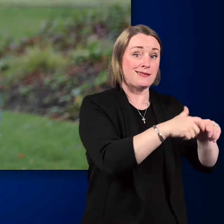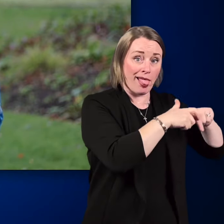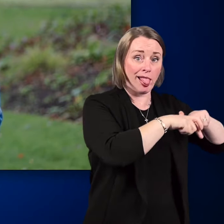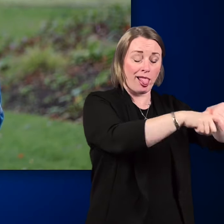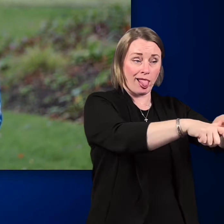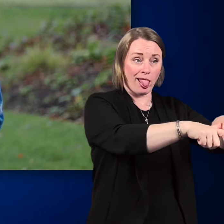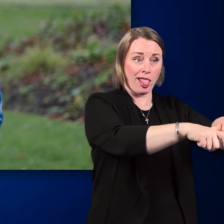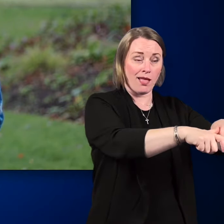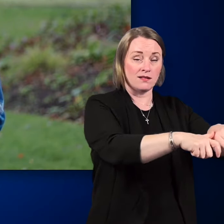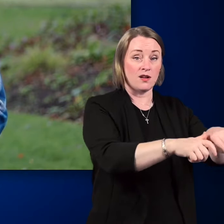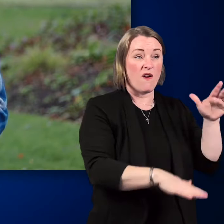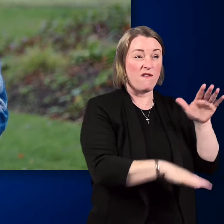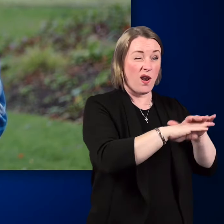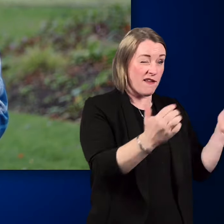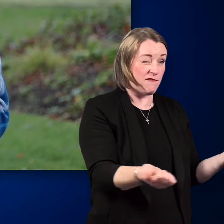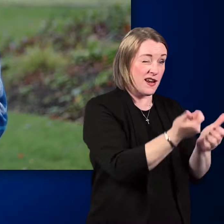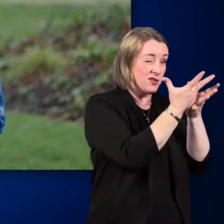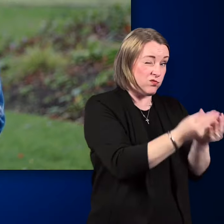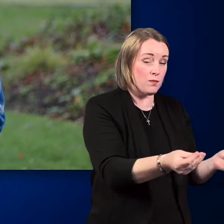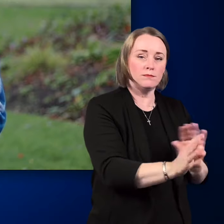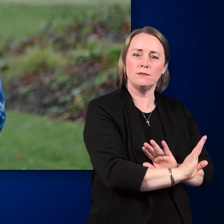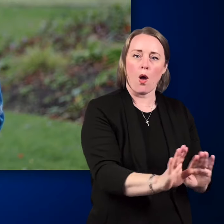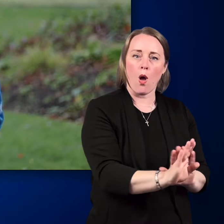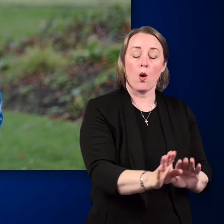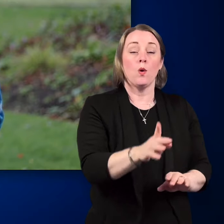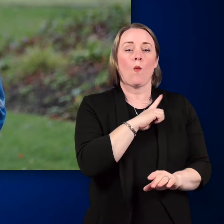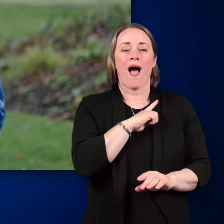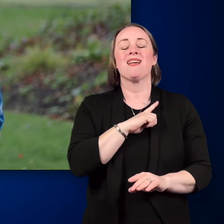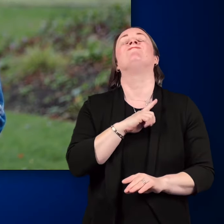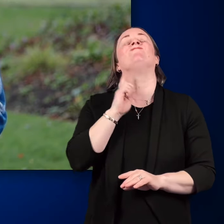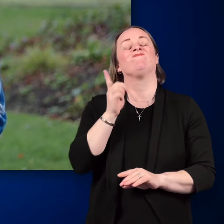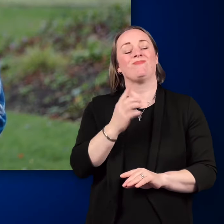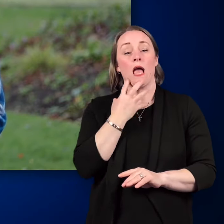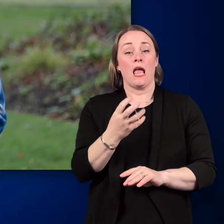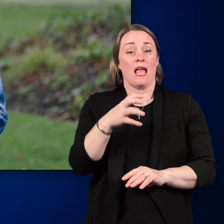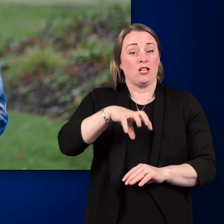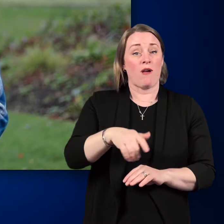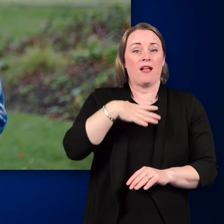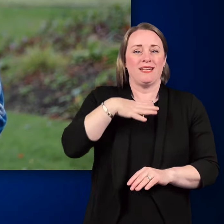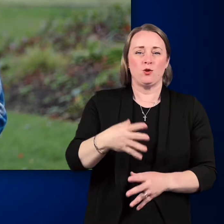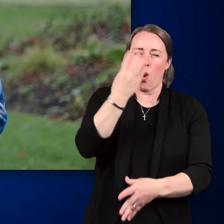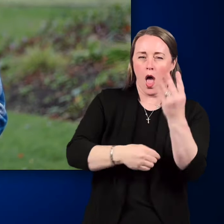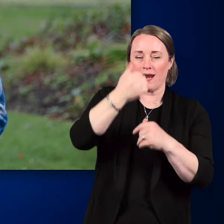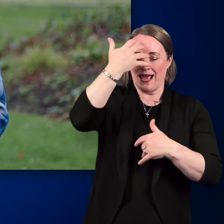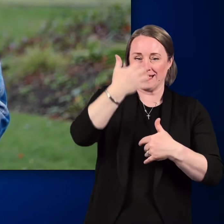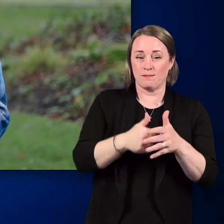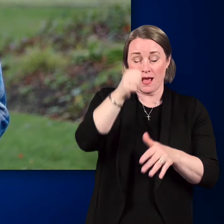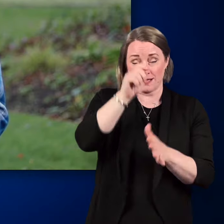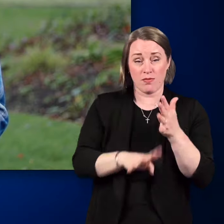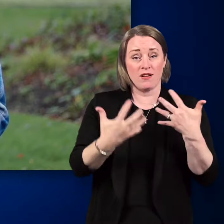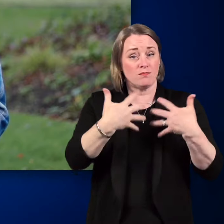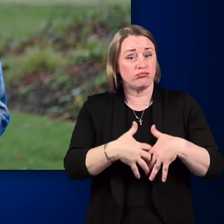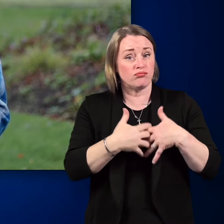They weren't wholly vanquished because he was teaching Israel how to fight. He was setting them up